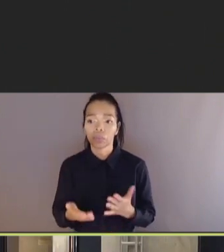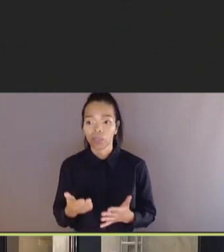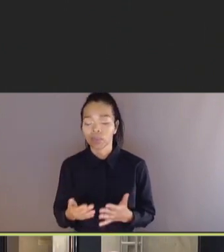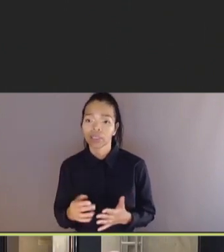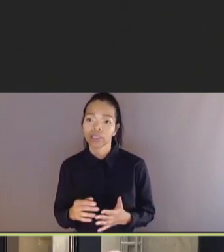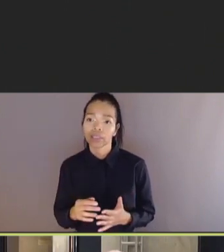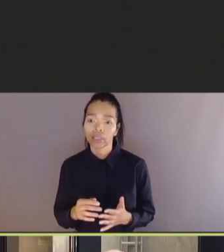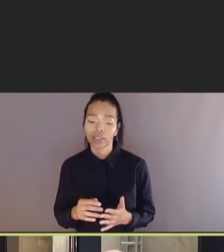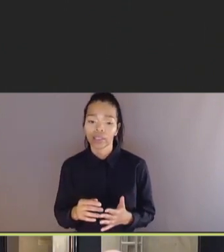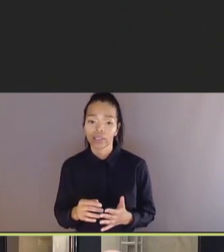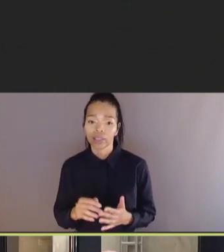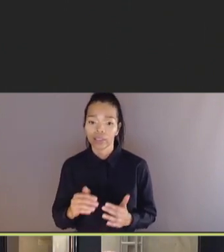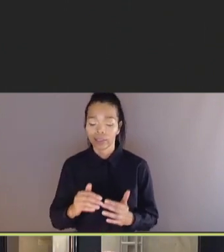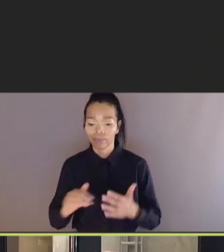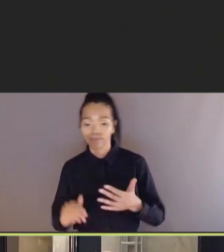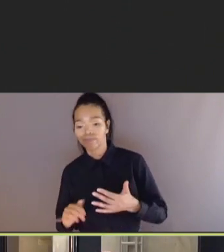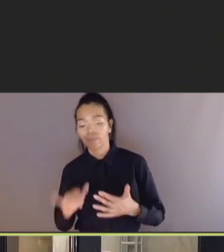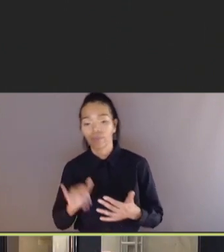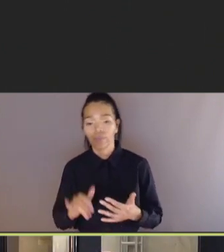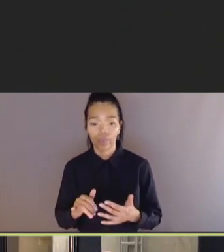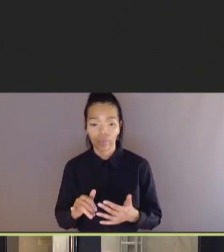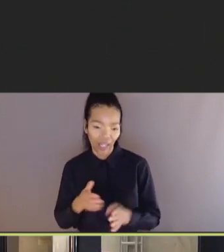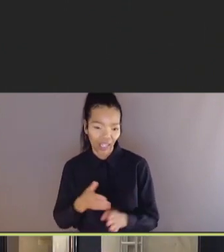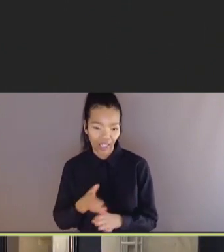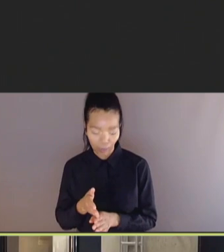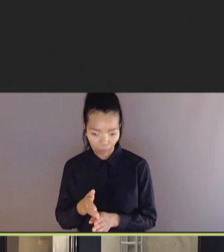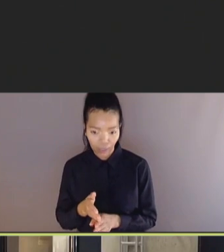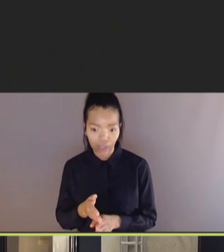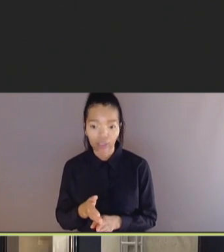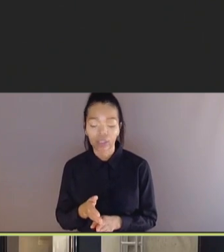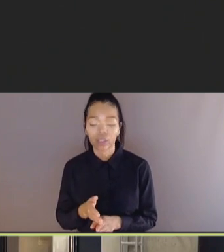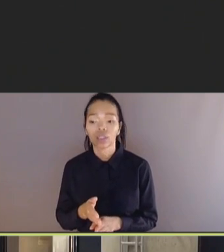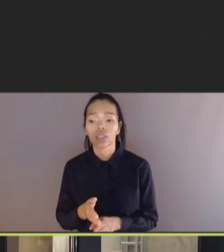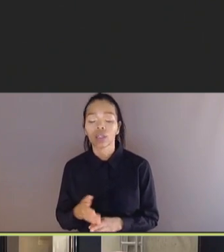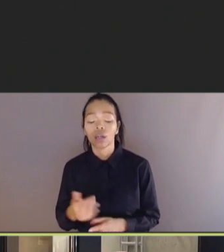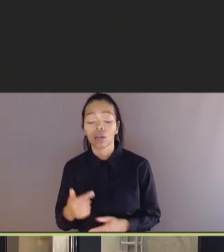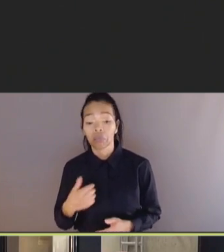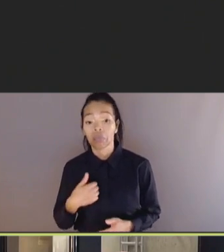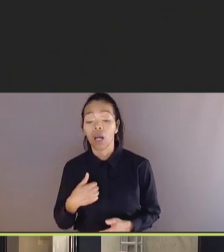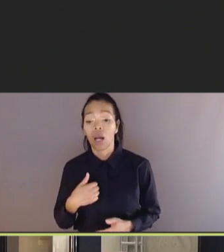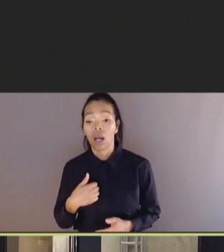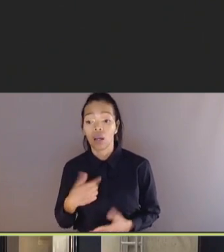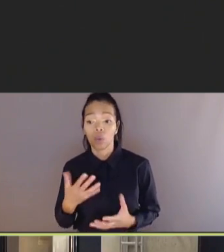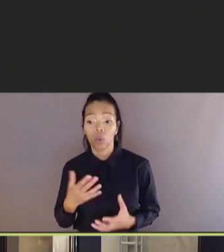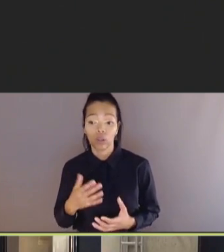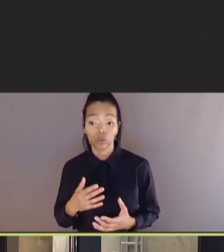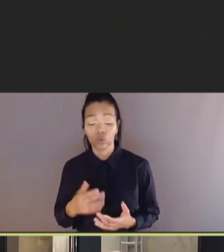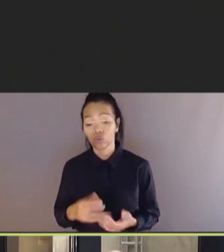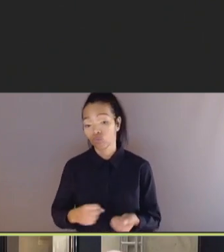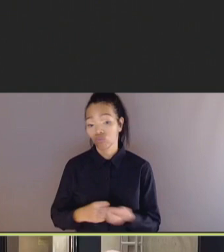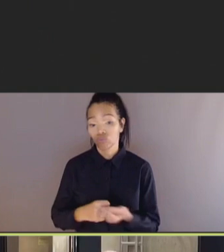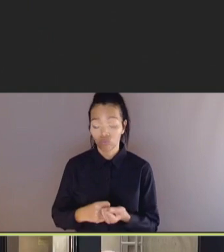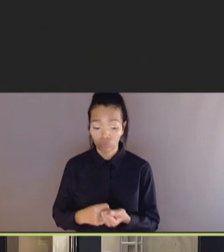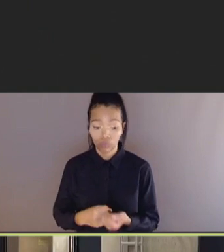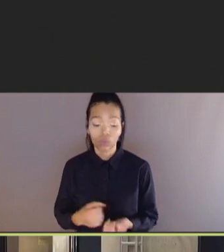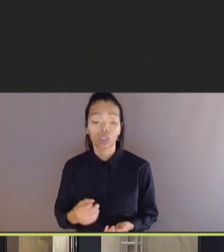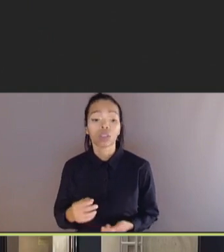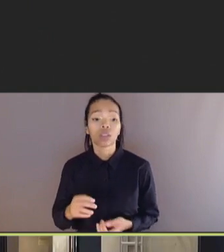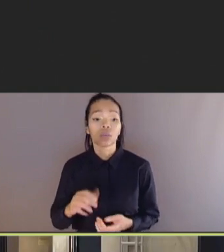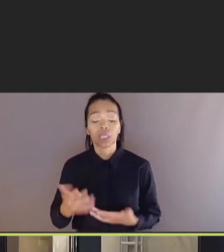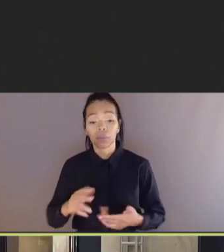that important area. So I was going to lobby for thinking about that as the second